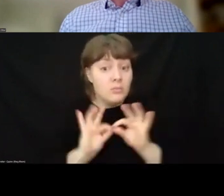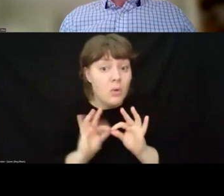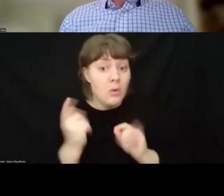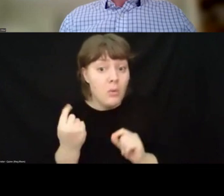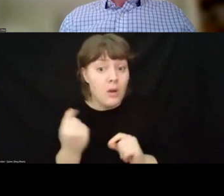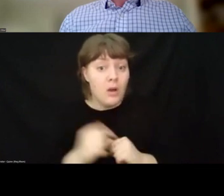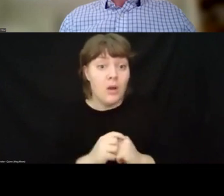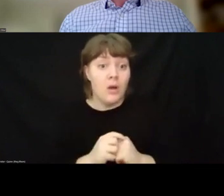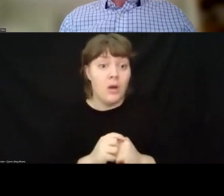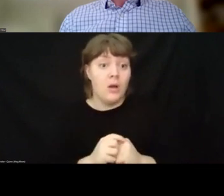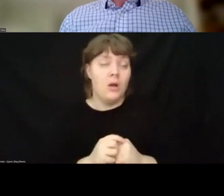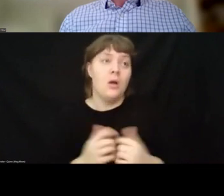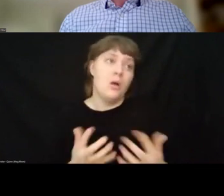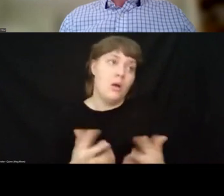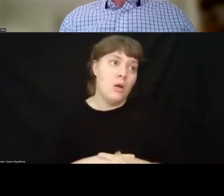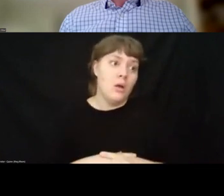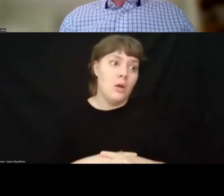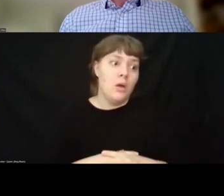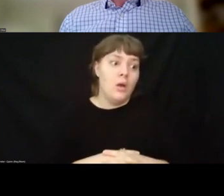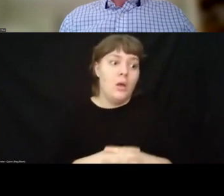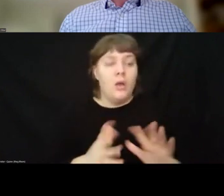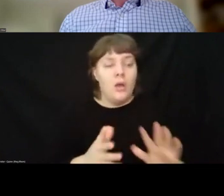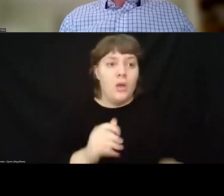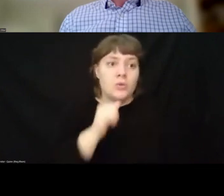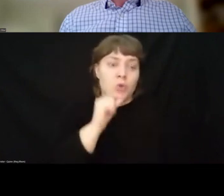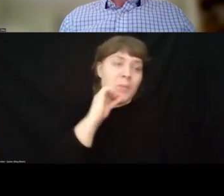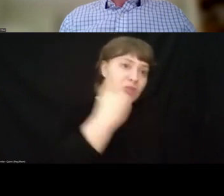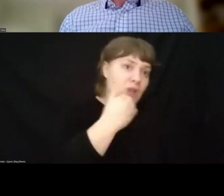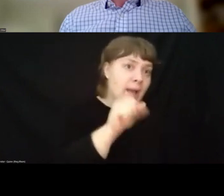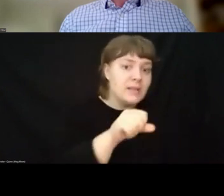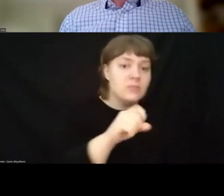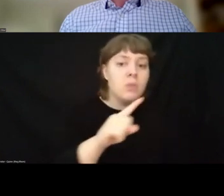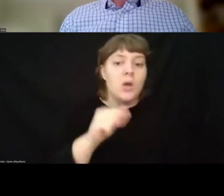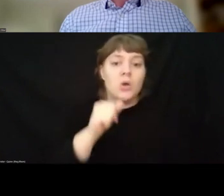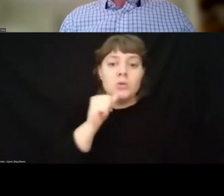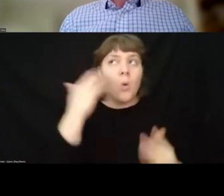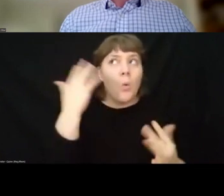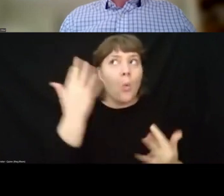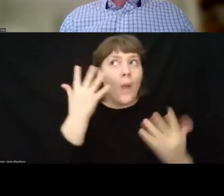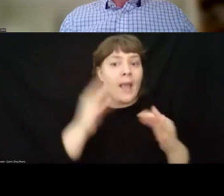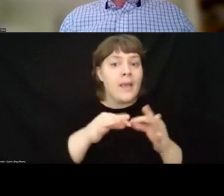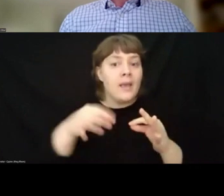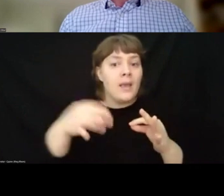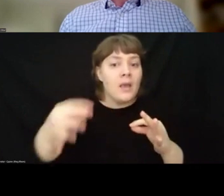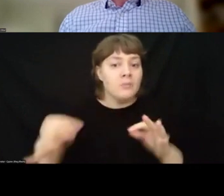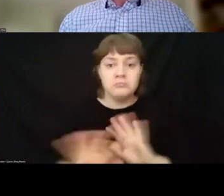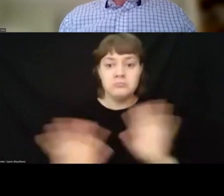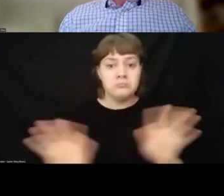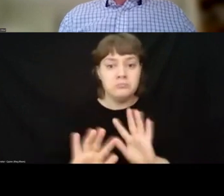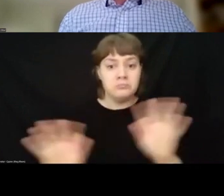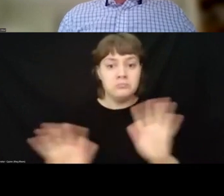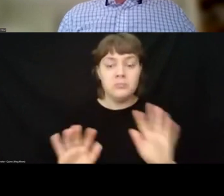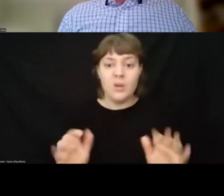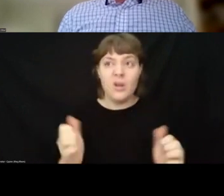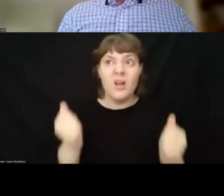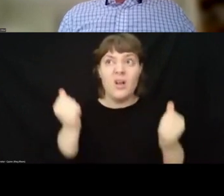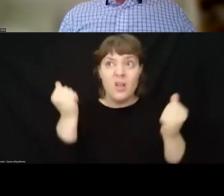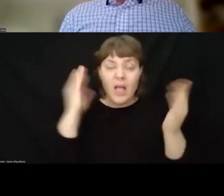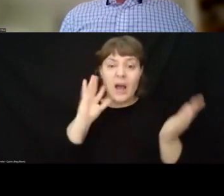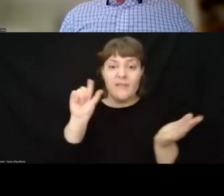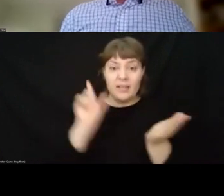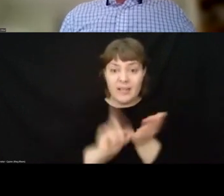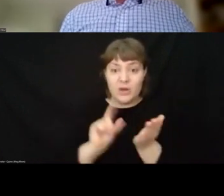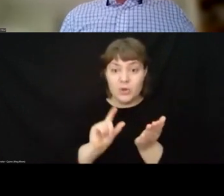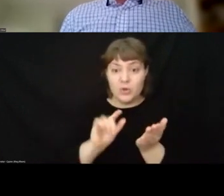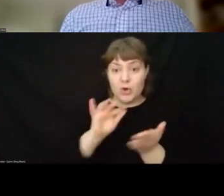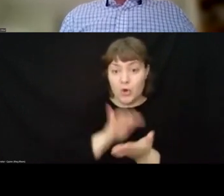that not that don't be shy, but like don't wait. So a lot of the literature shows that if